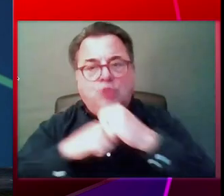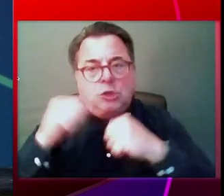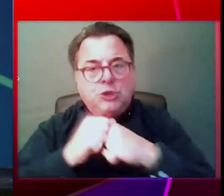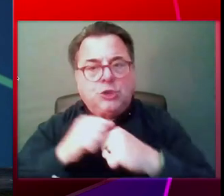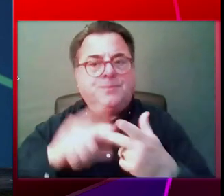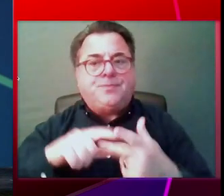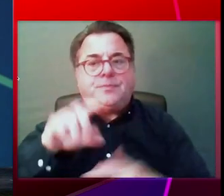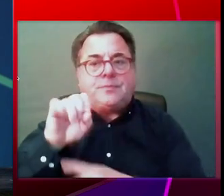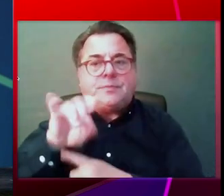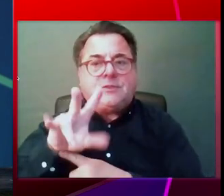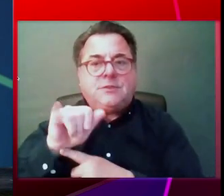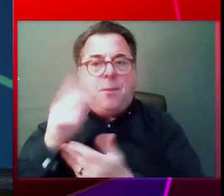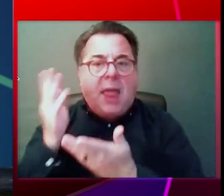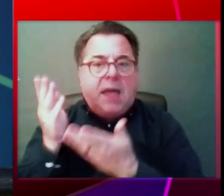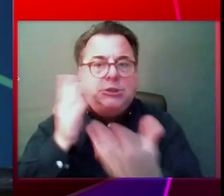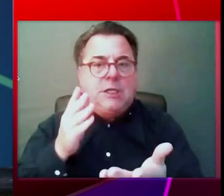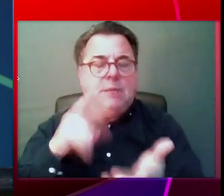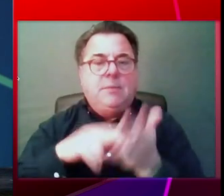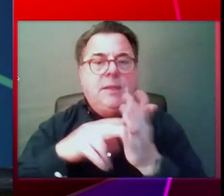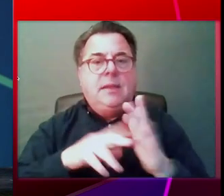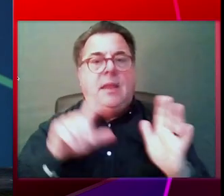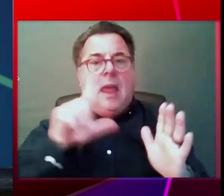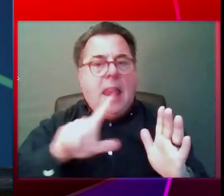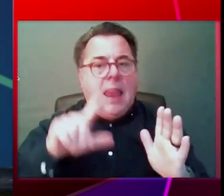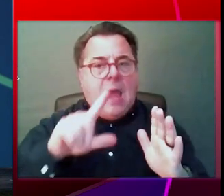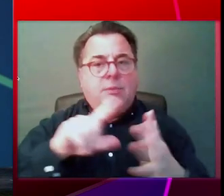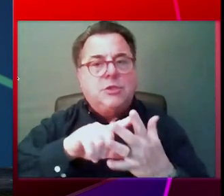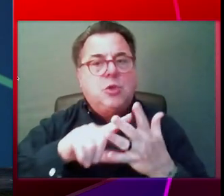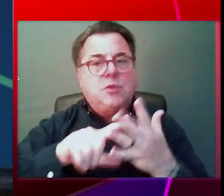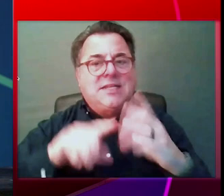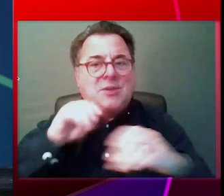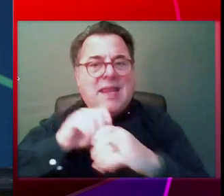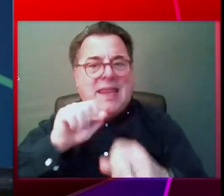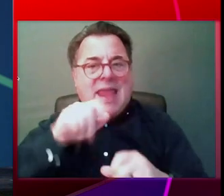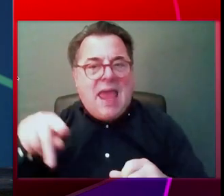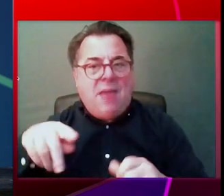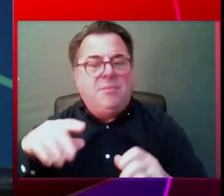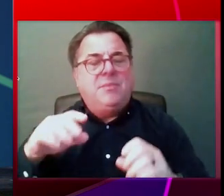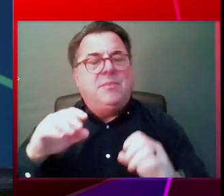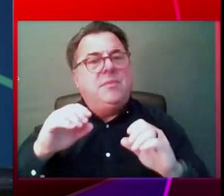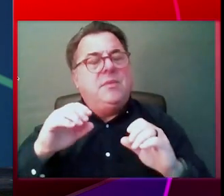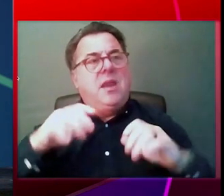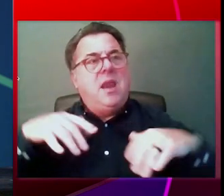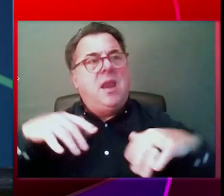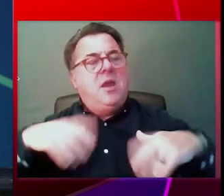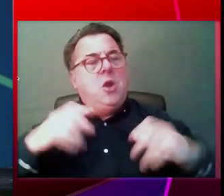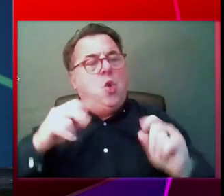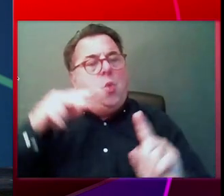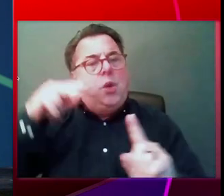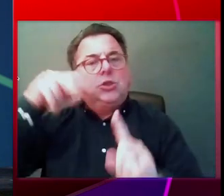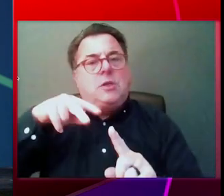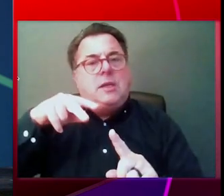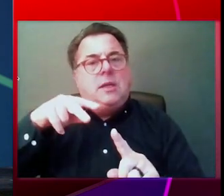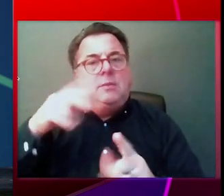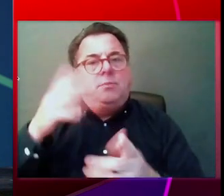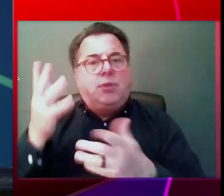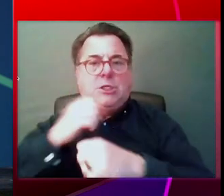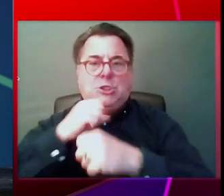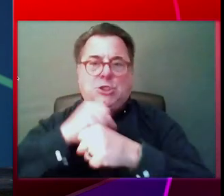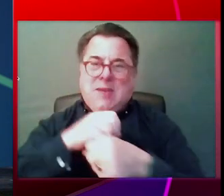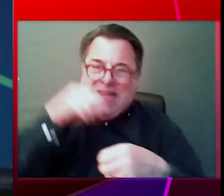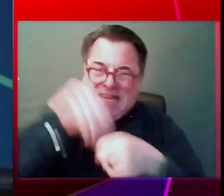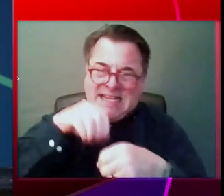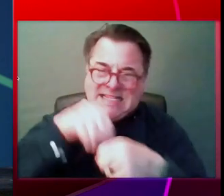chain, meaning libraries, those type of things going into the app. But nobody yet has been looking at bringing security directly into